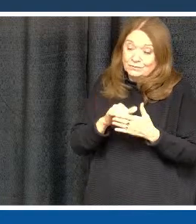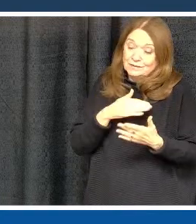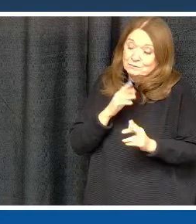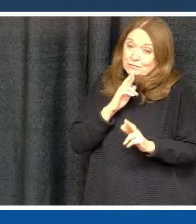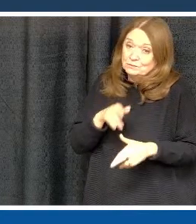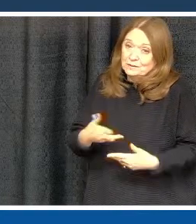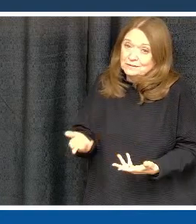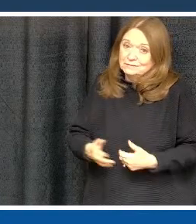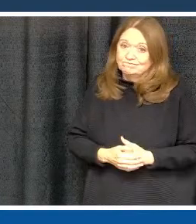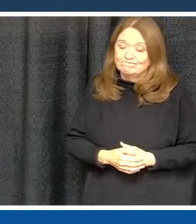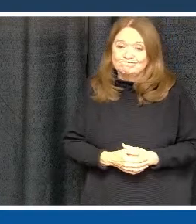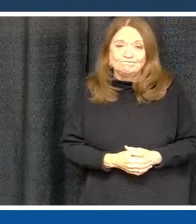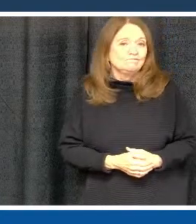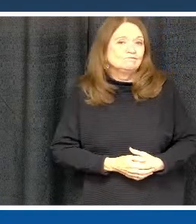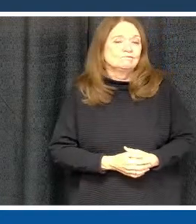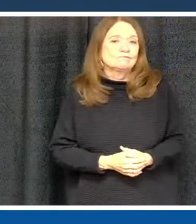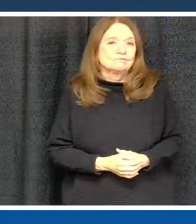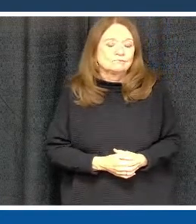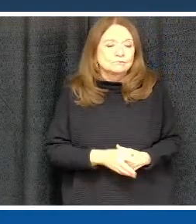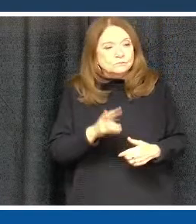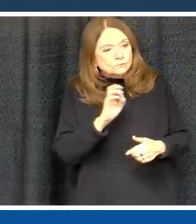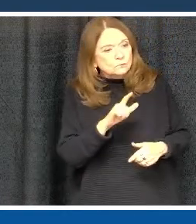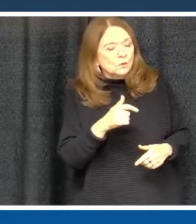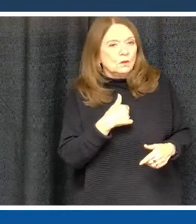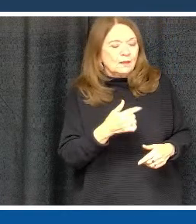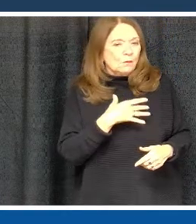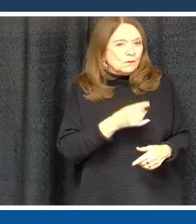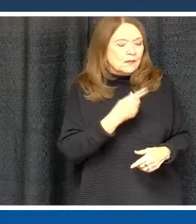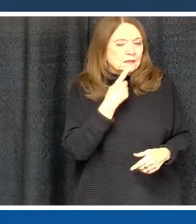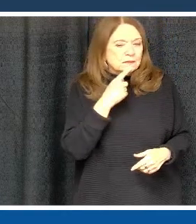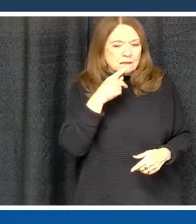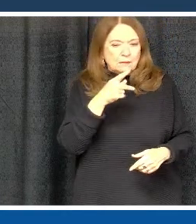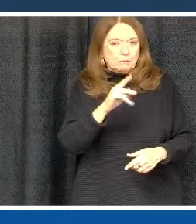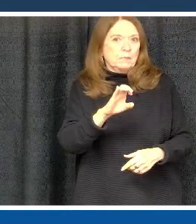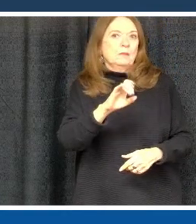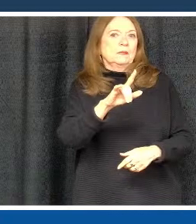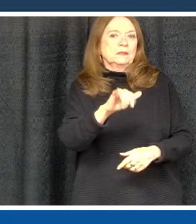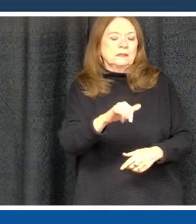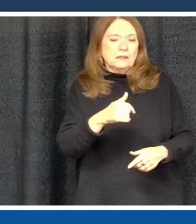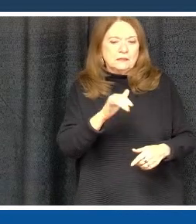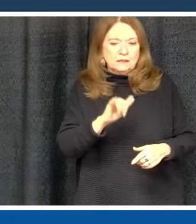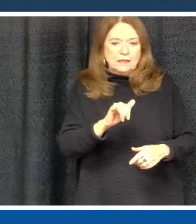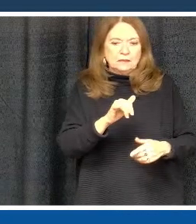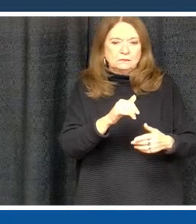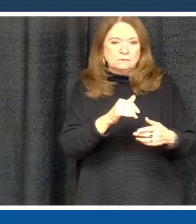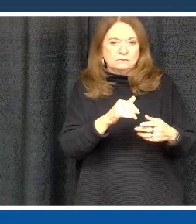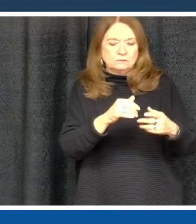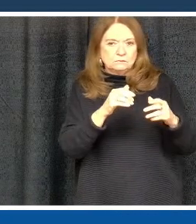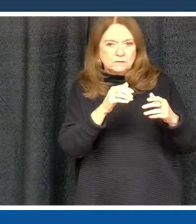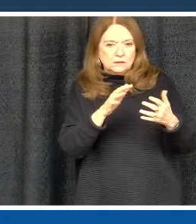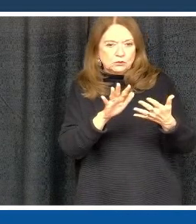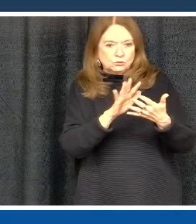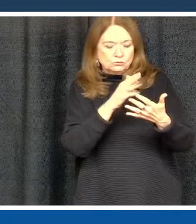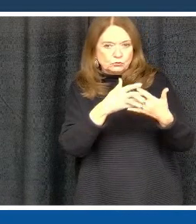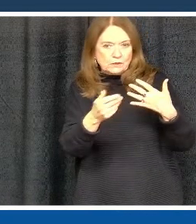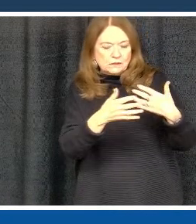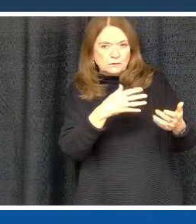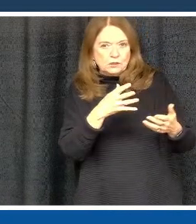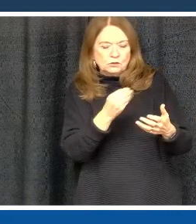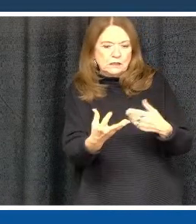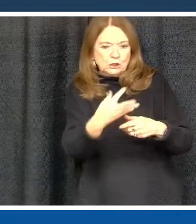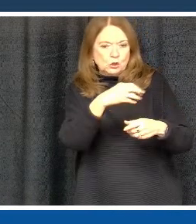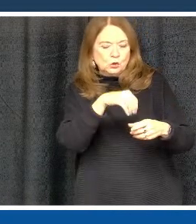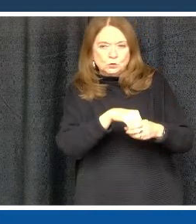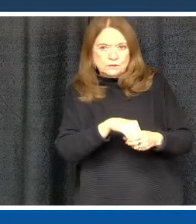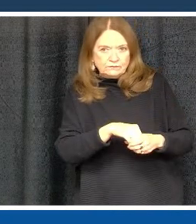response. Well, I'd like to say publicly that transparency and inclusivity in our community